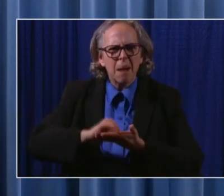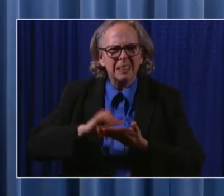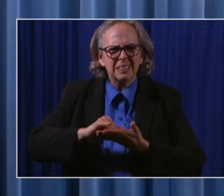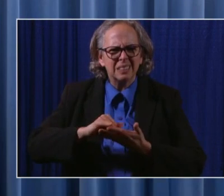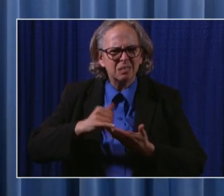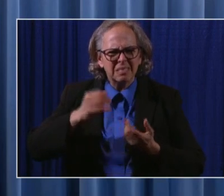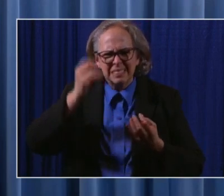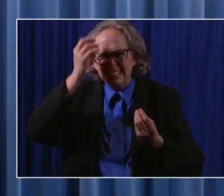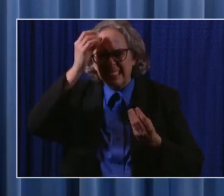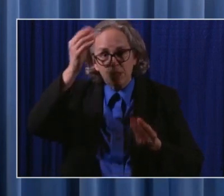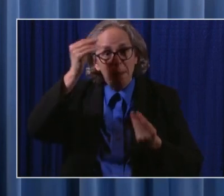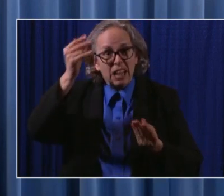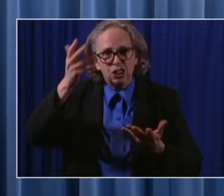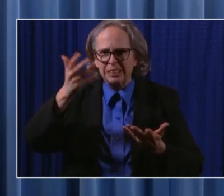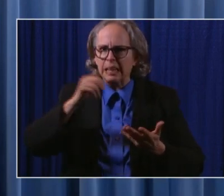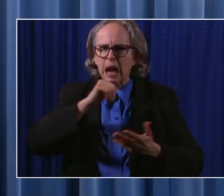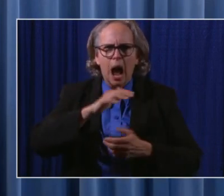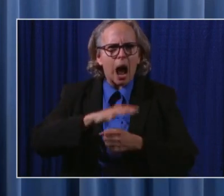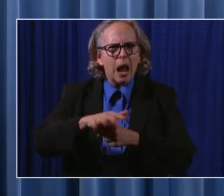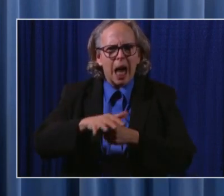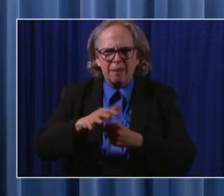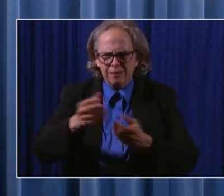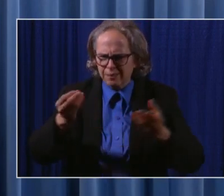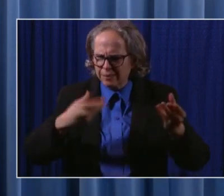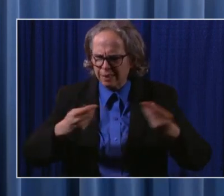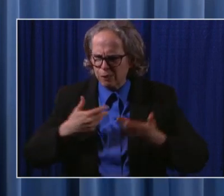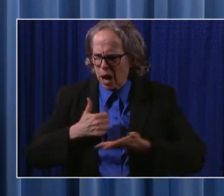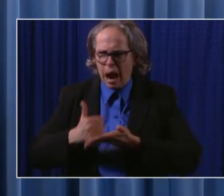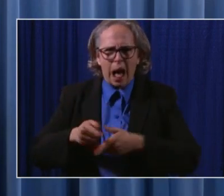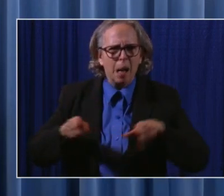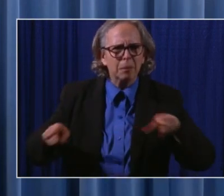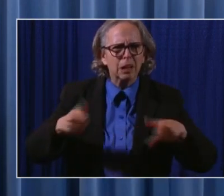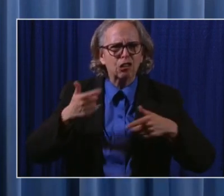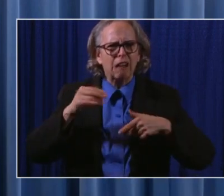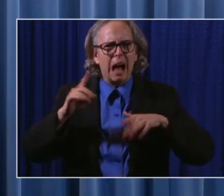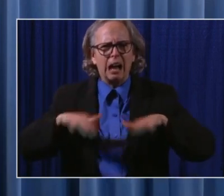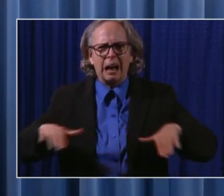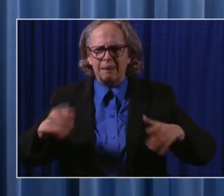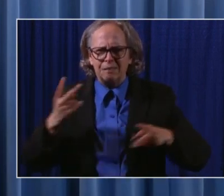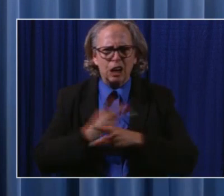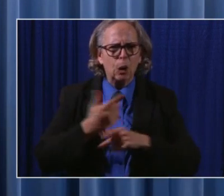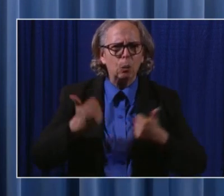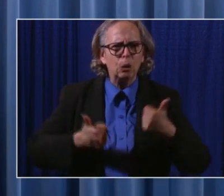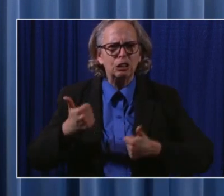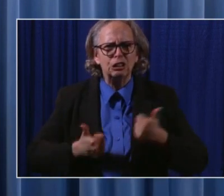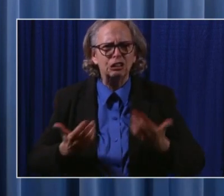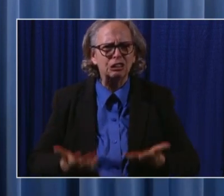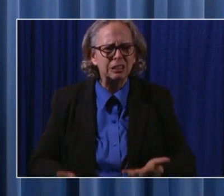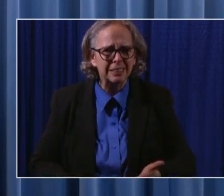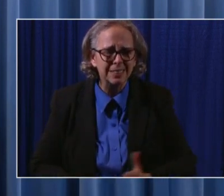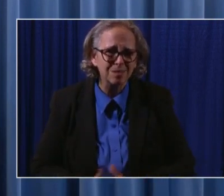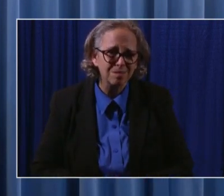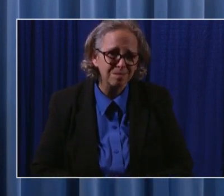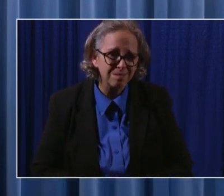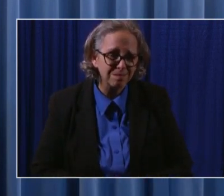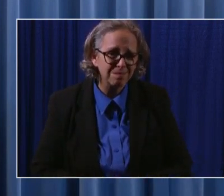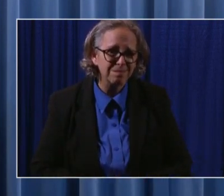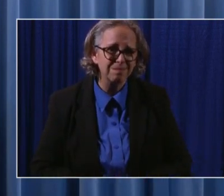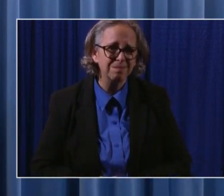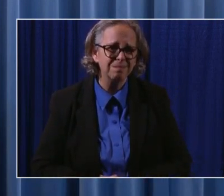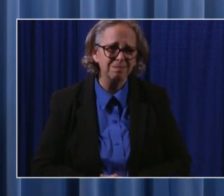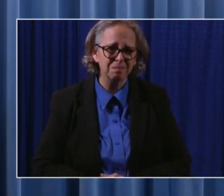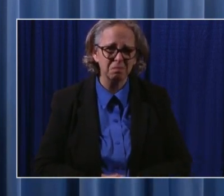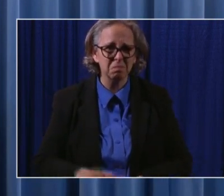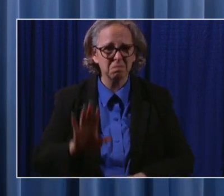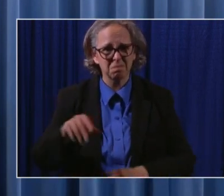What we have done in regard to schools, we have a long, long history of schools making up their